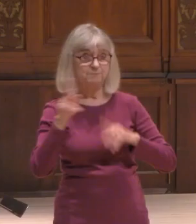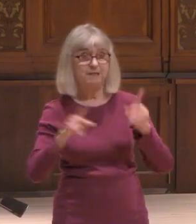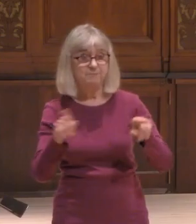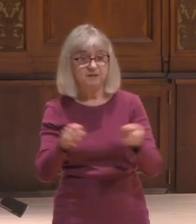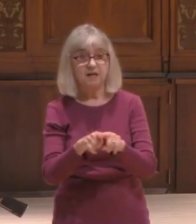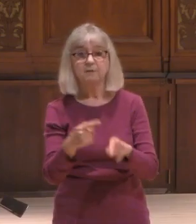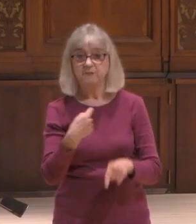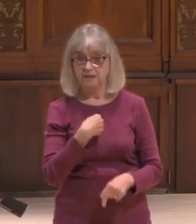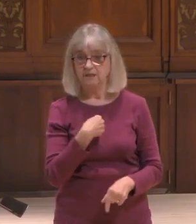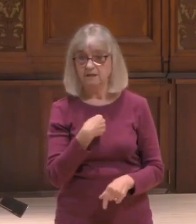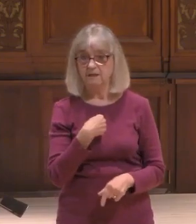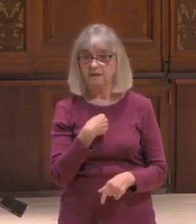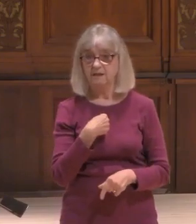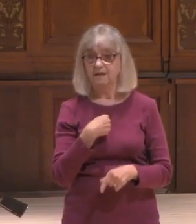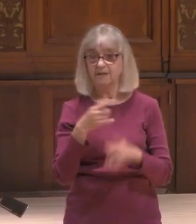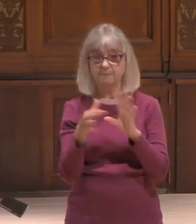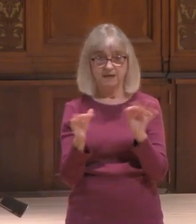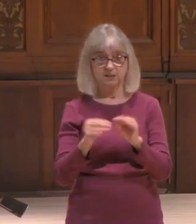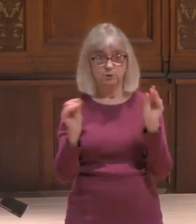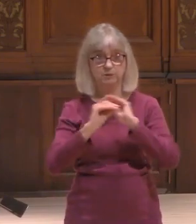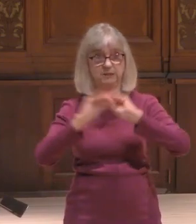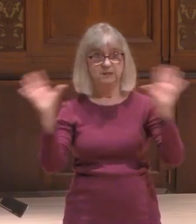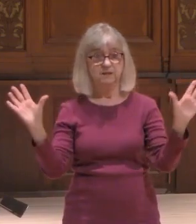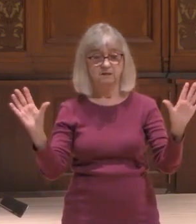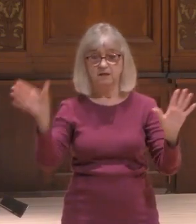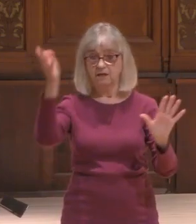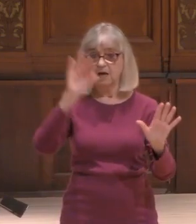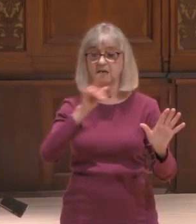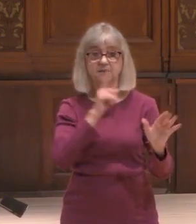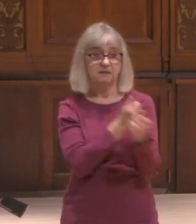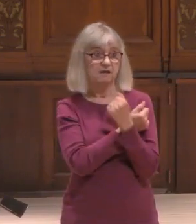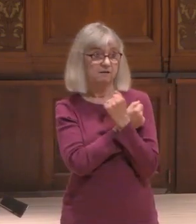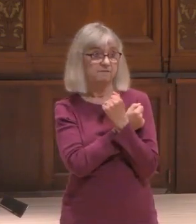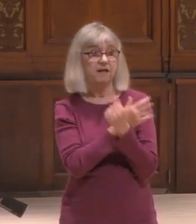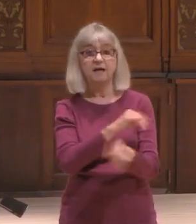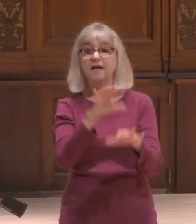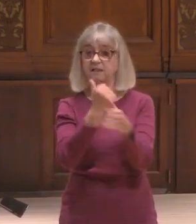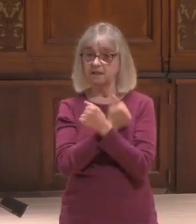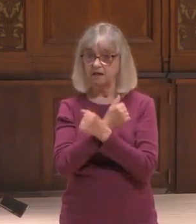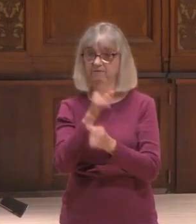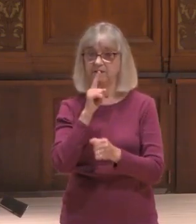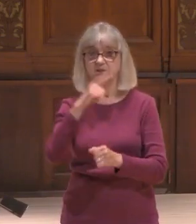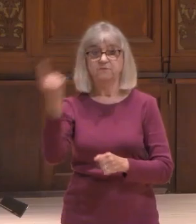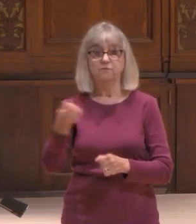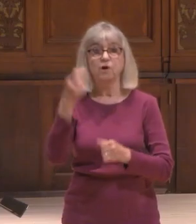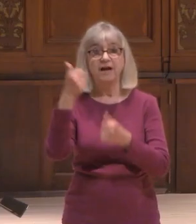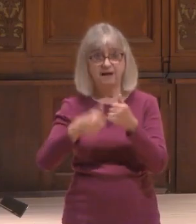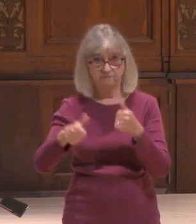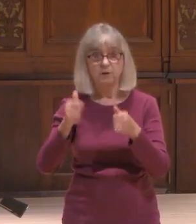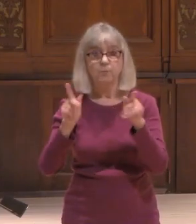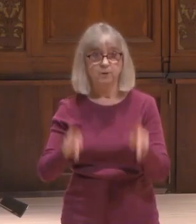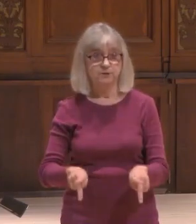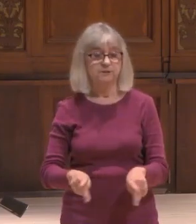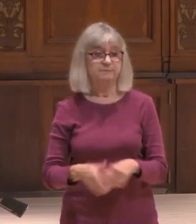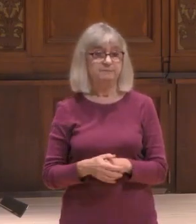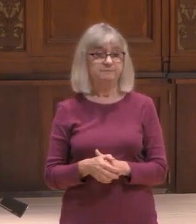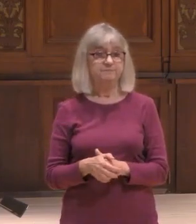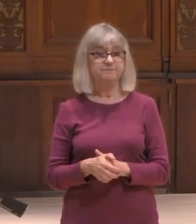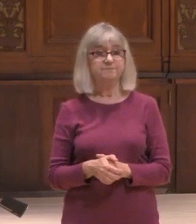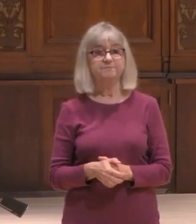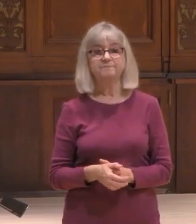me. The message was clear. God is love, and love is for everyone.